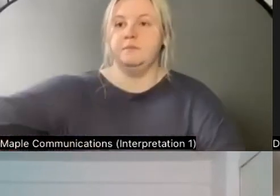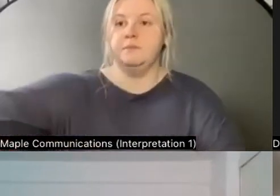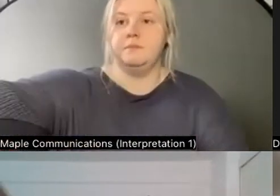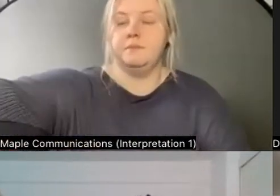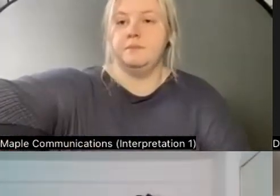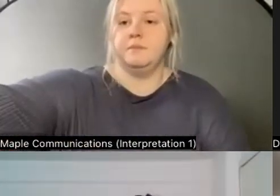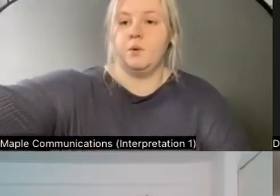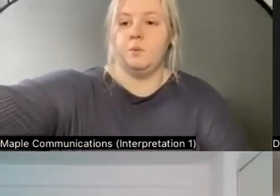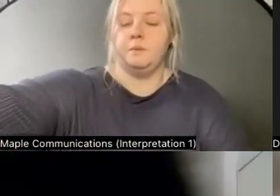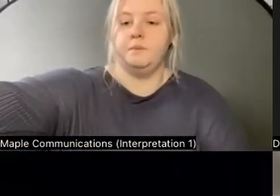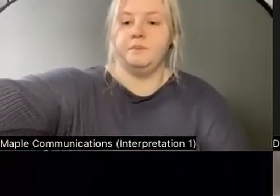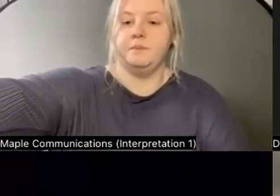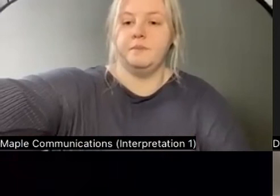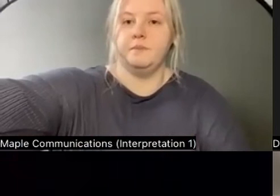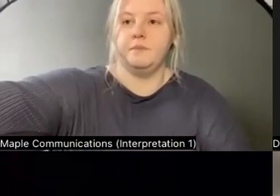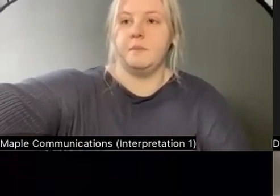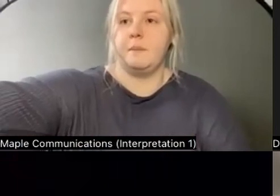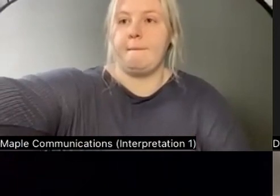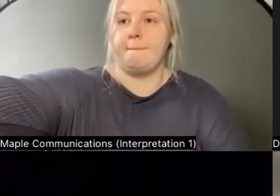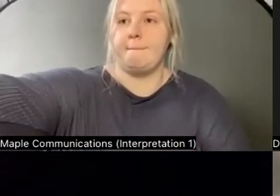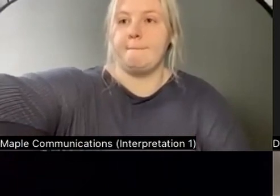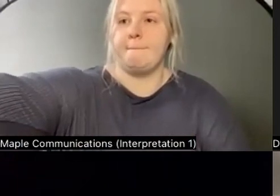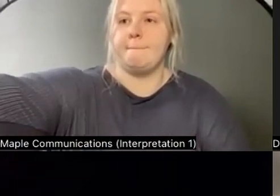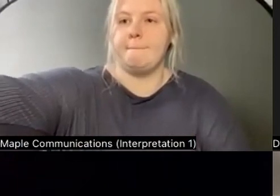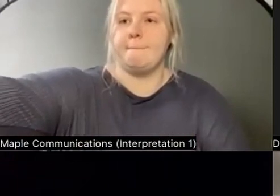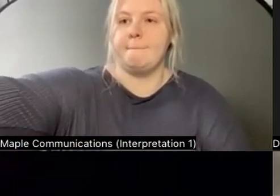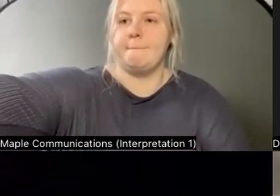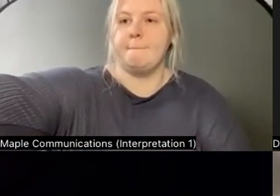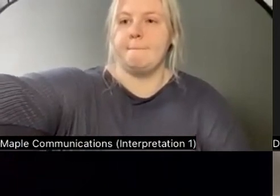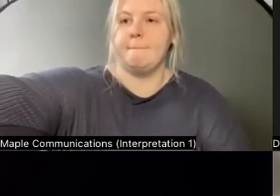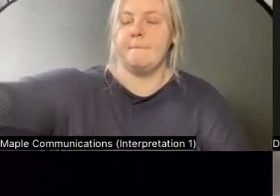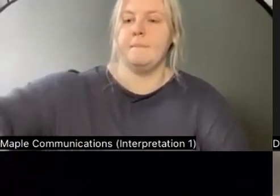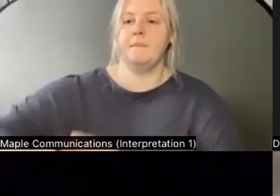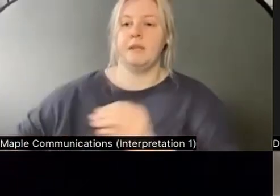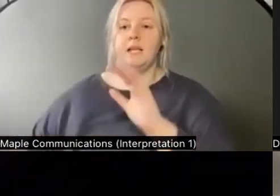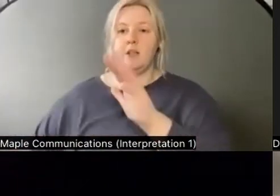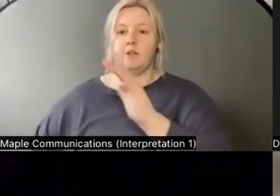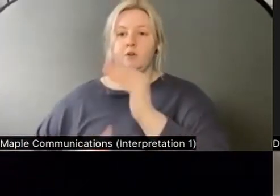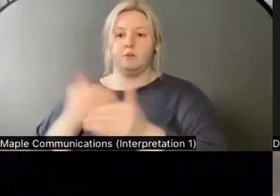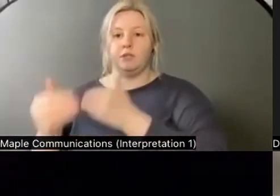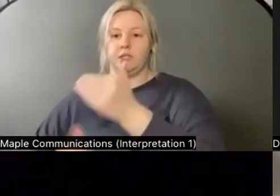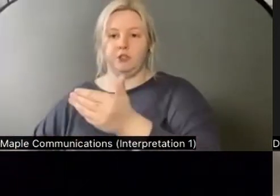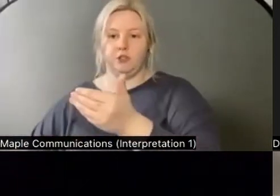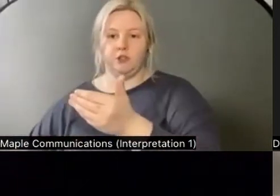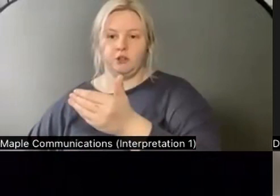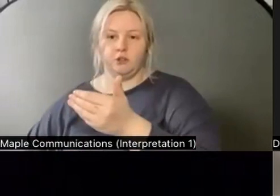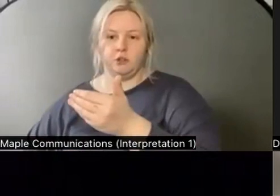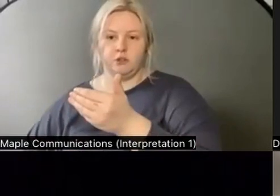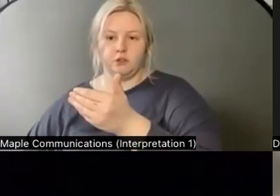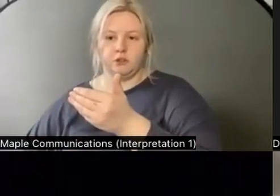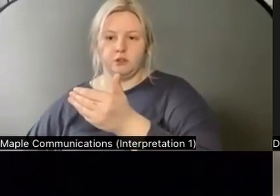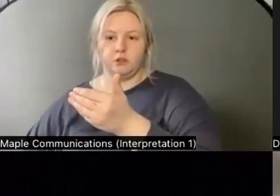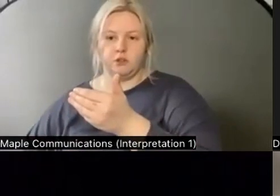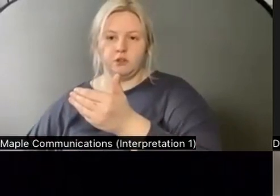those policies and procedures never operate from, like, the baseline for